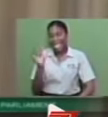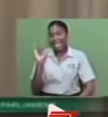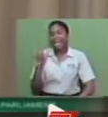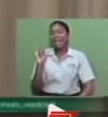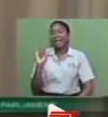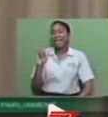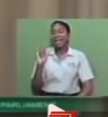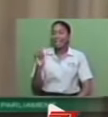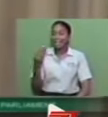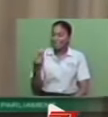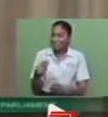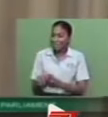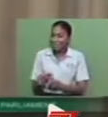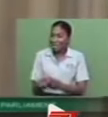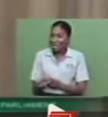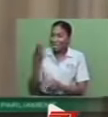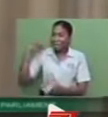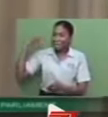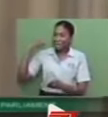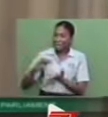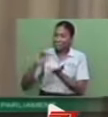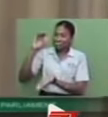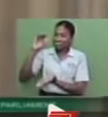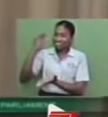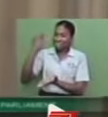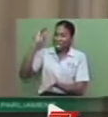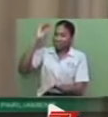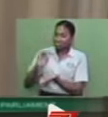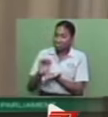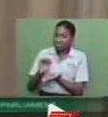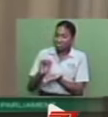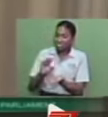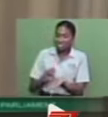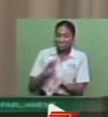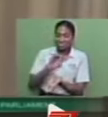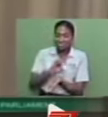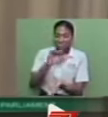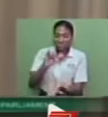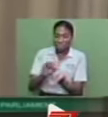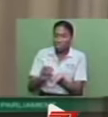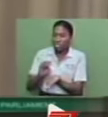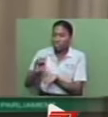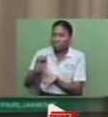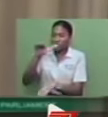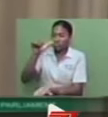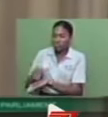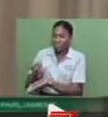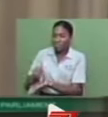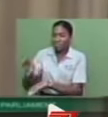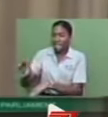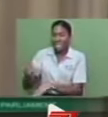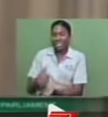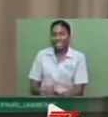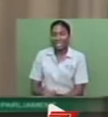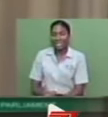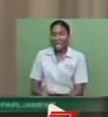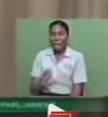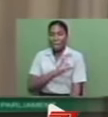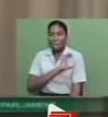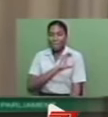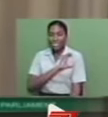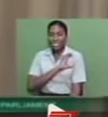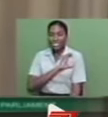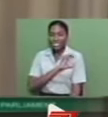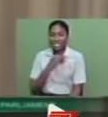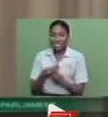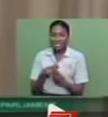gone, where they haven't gone, and what is the impact it would have. And I see TTPS allocations, there's going